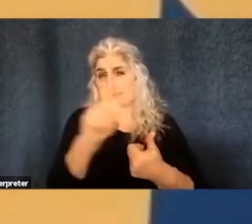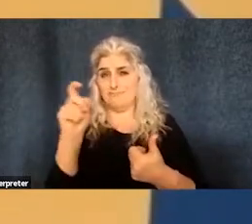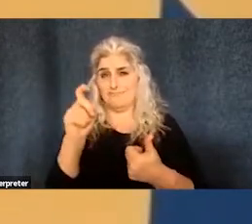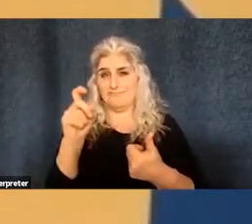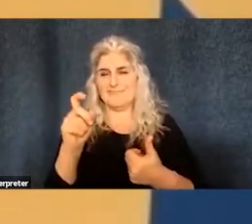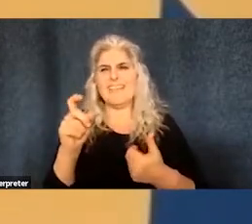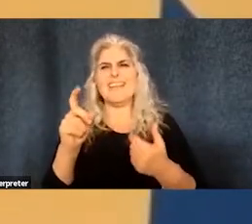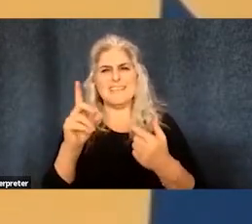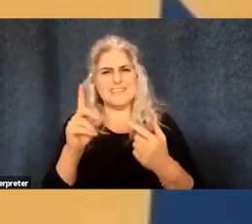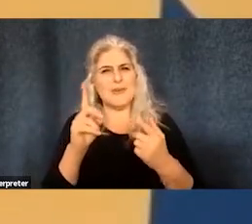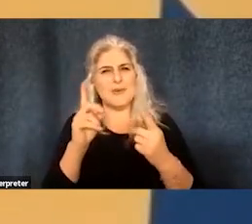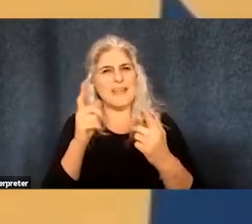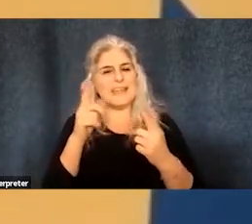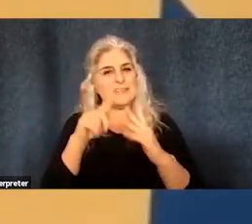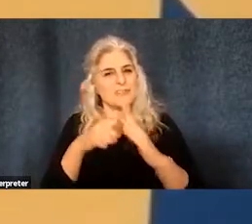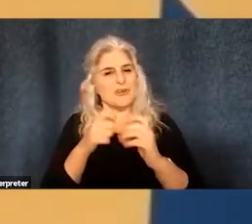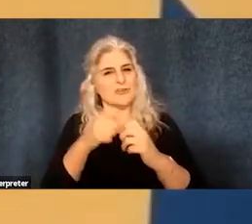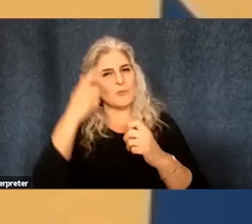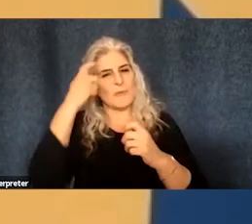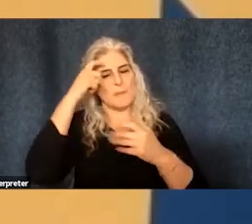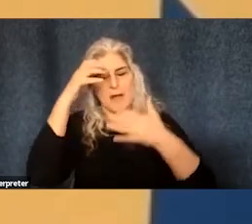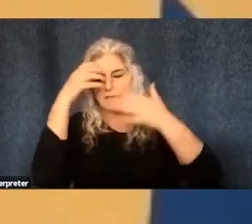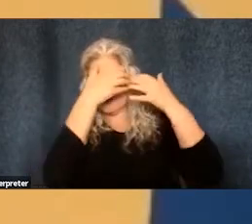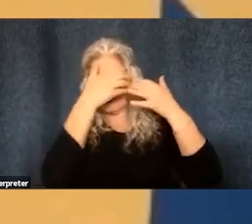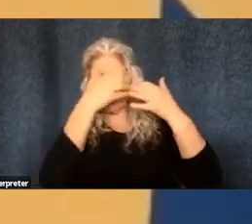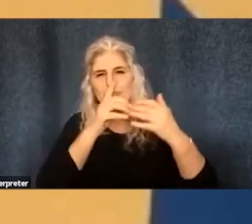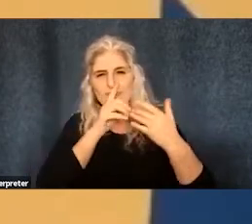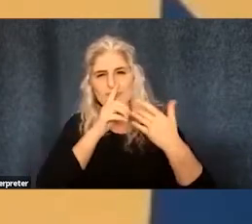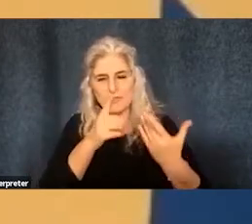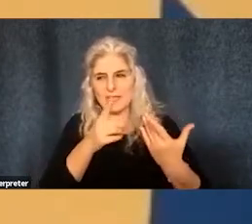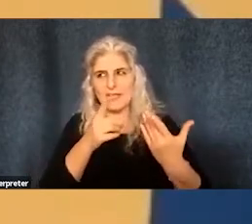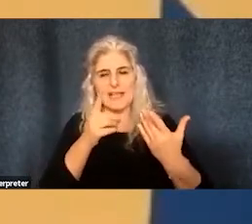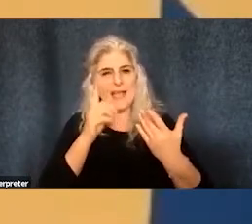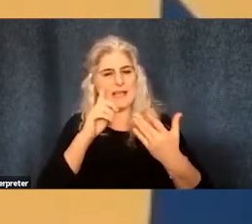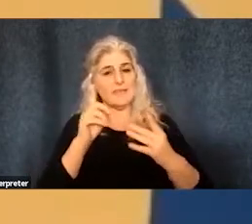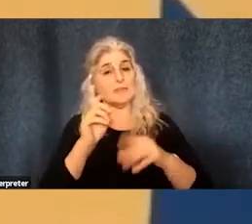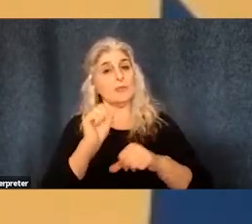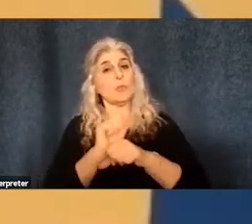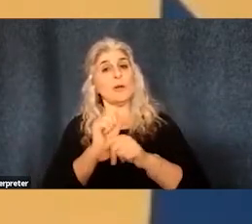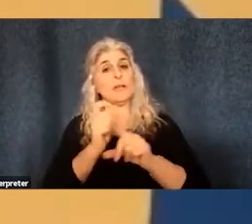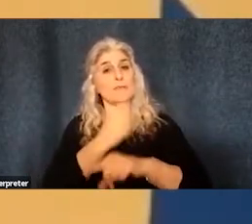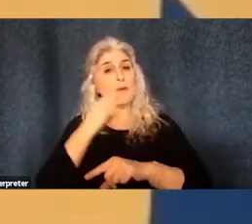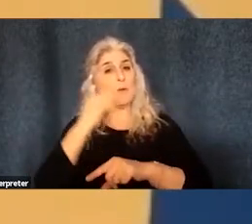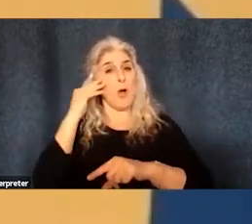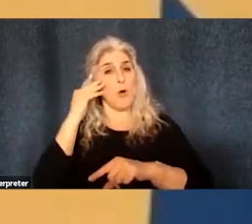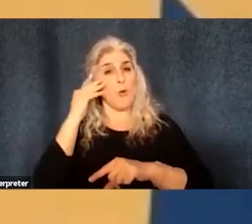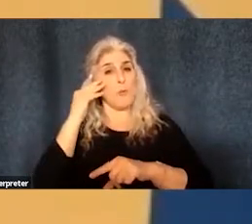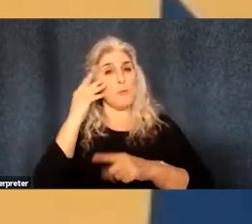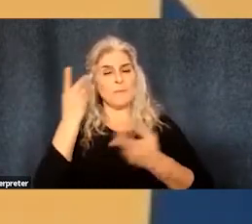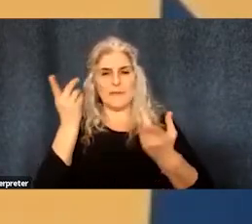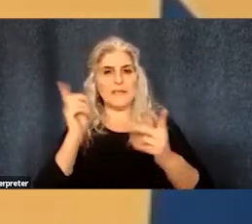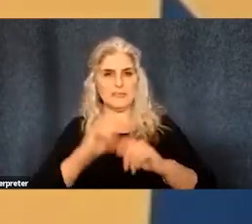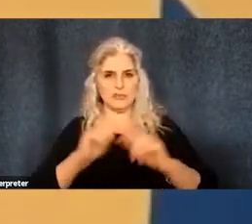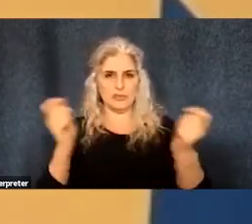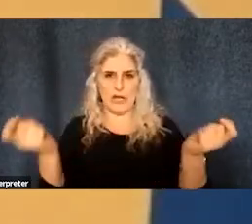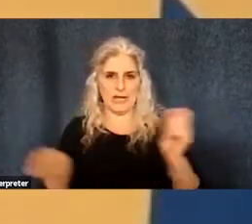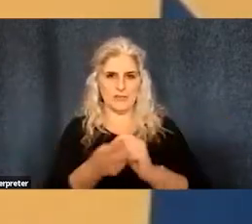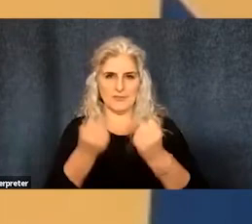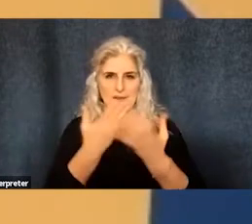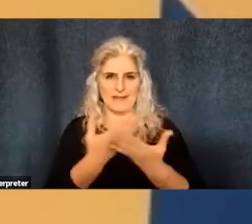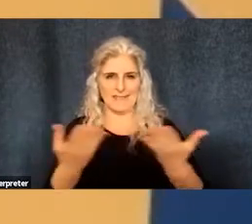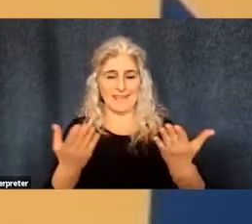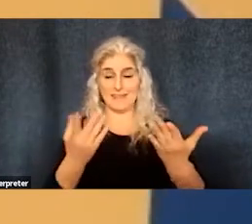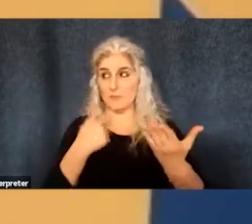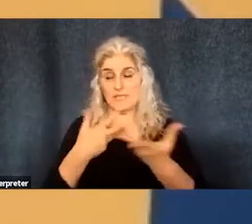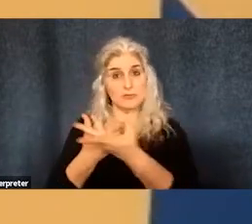what working from home has really forced leaders is to start trusting their employees that, you know what, they're actually doing and they are being